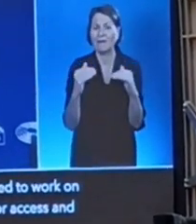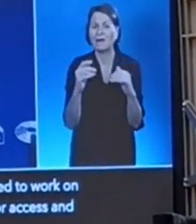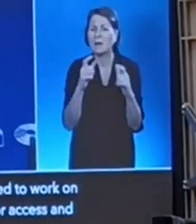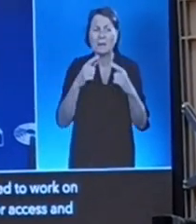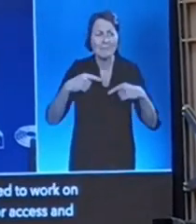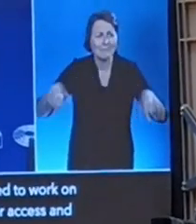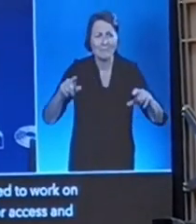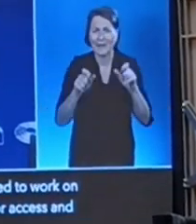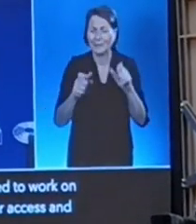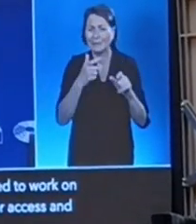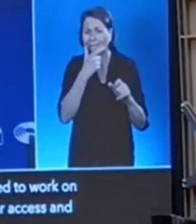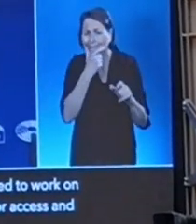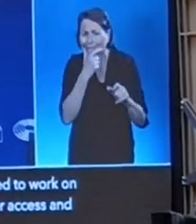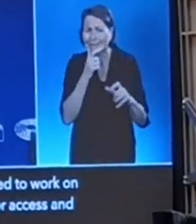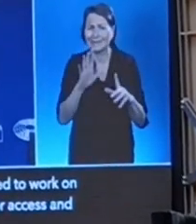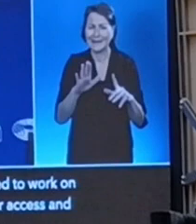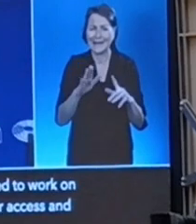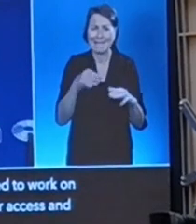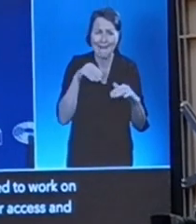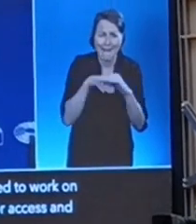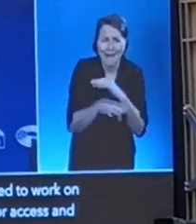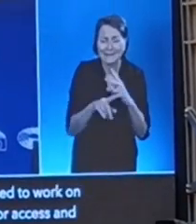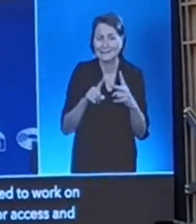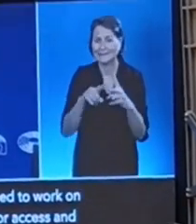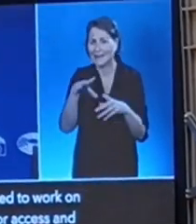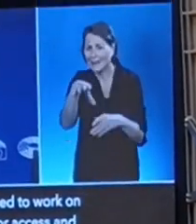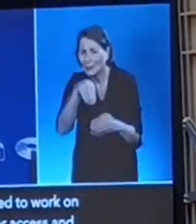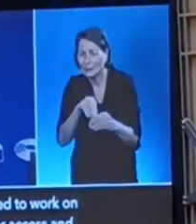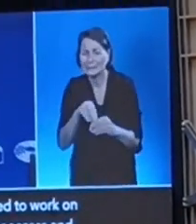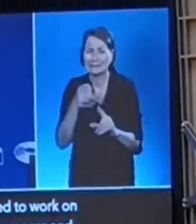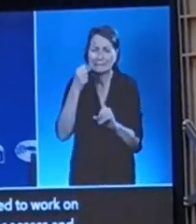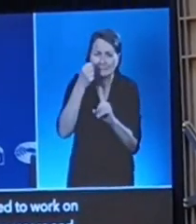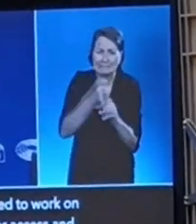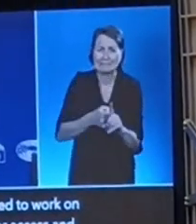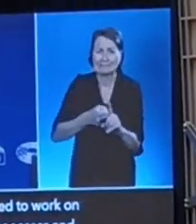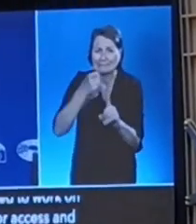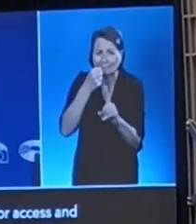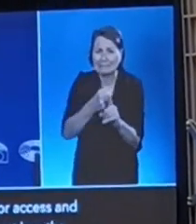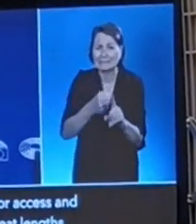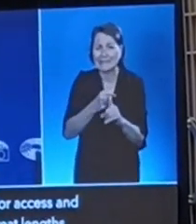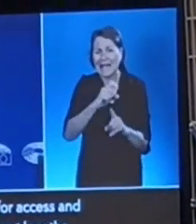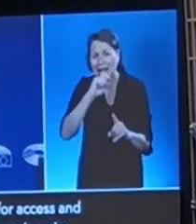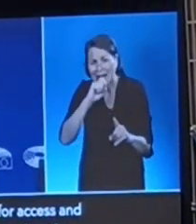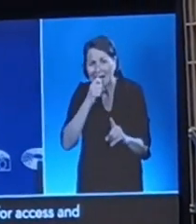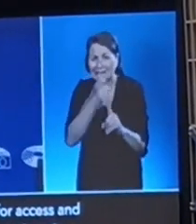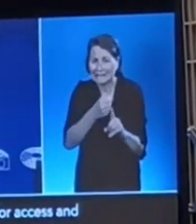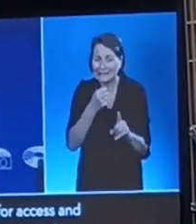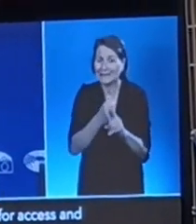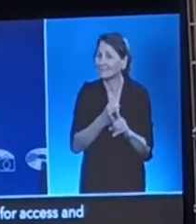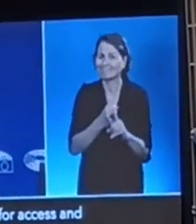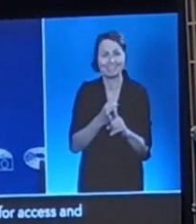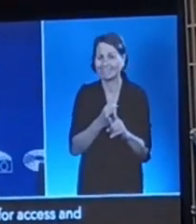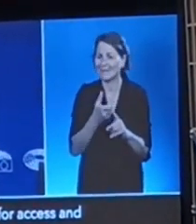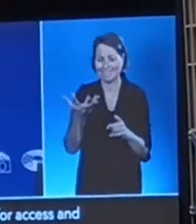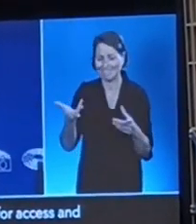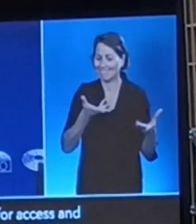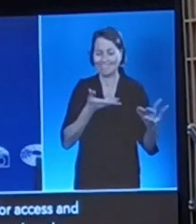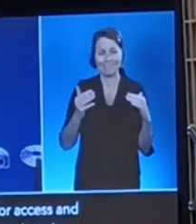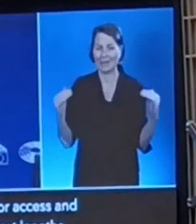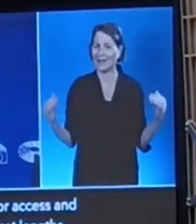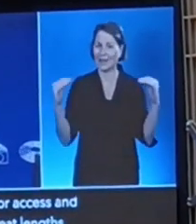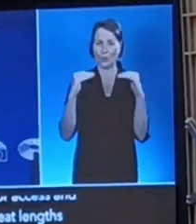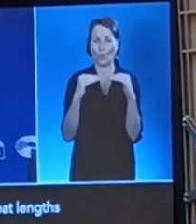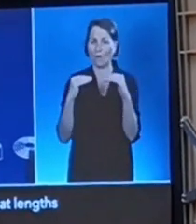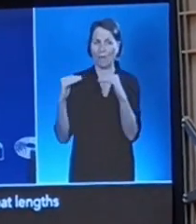inclusion. Too many must go to great lengths for equal rights. The European